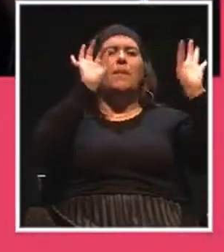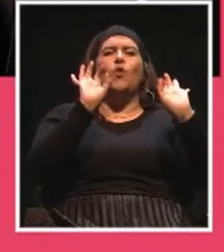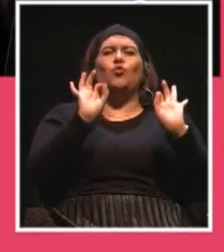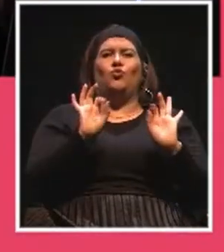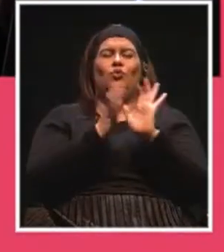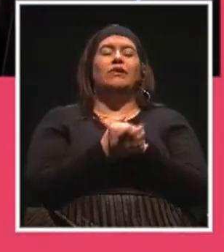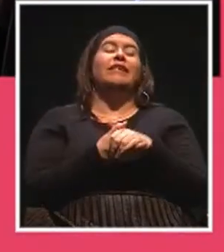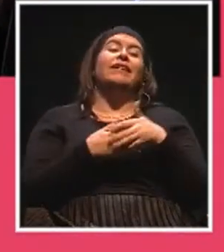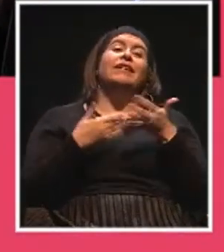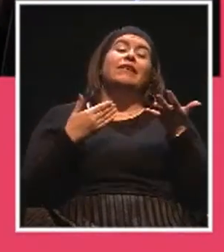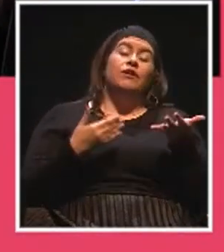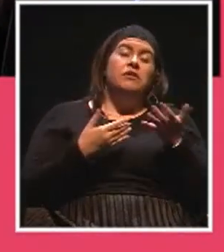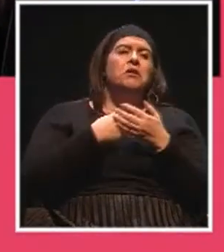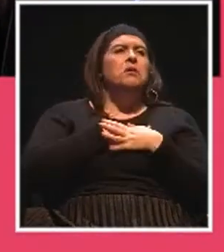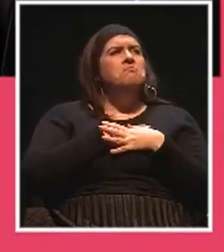I